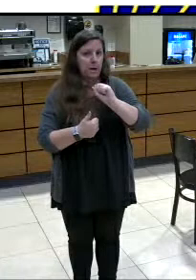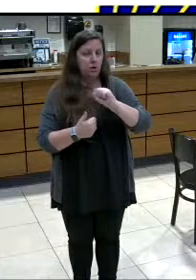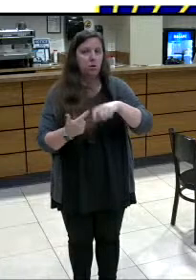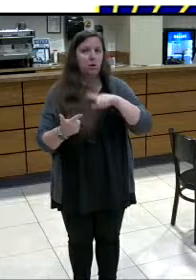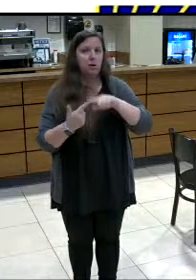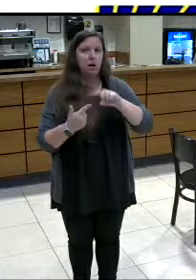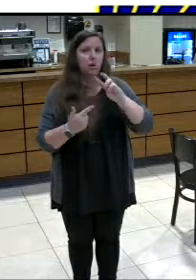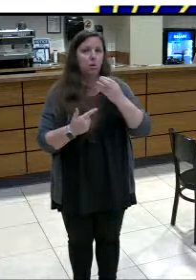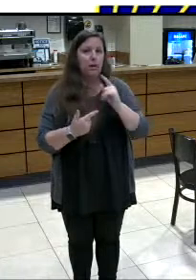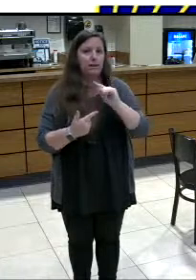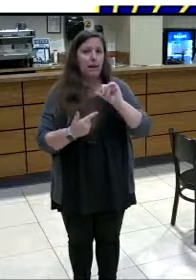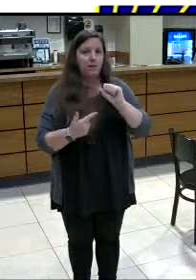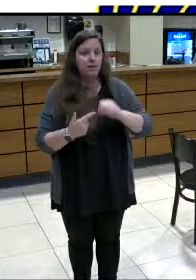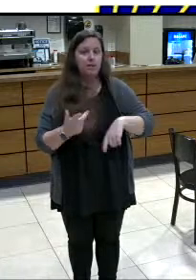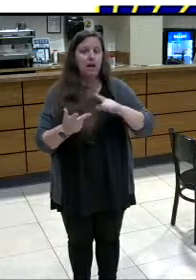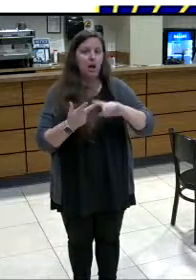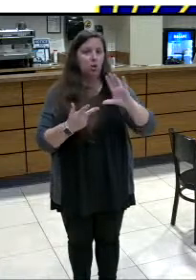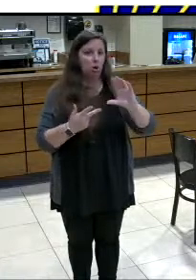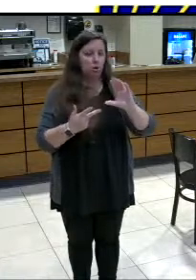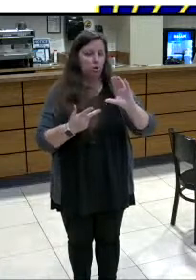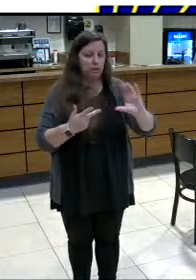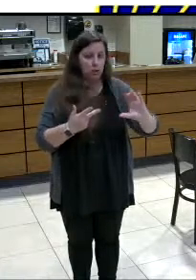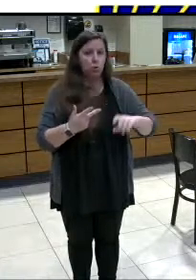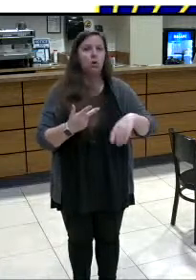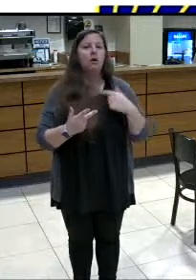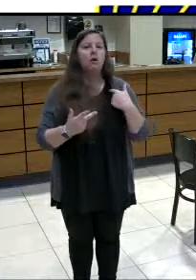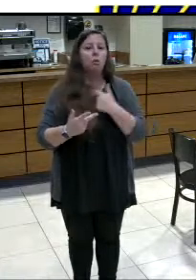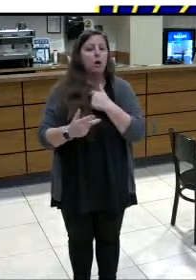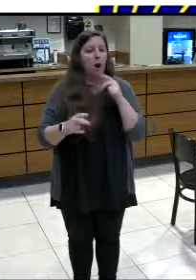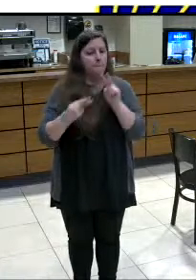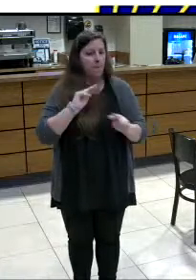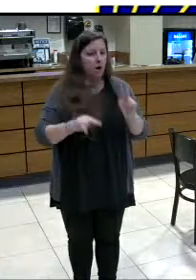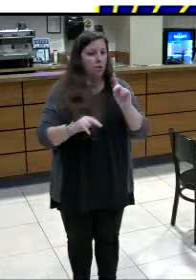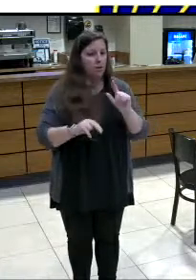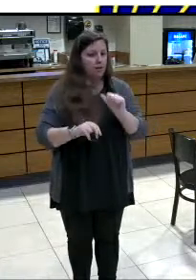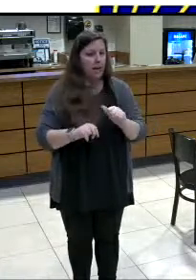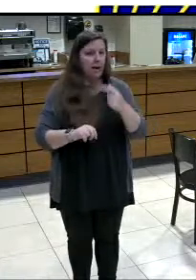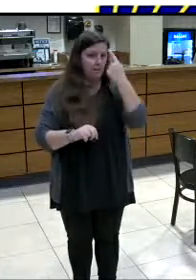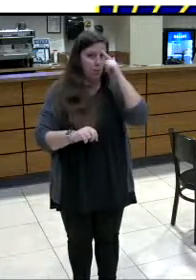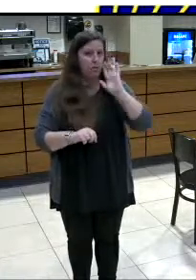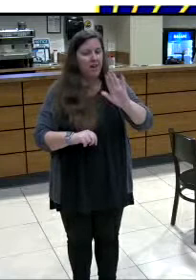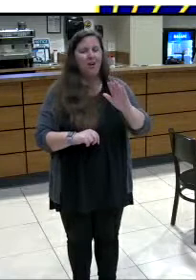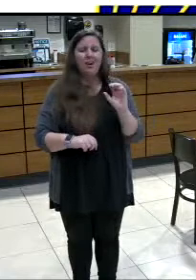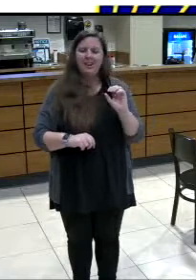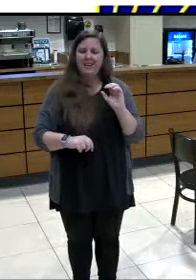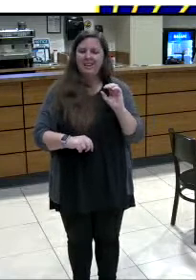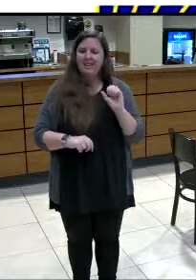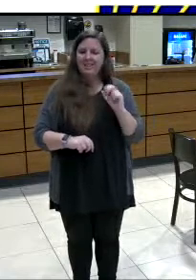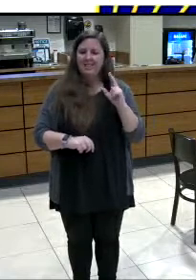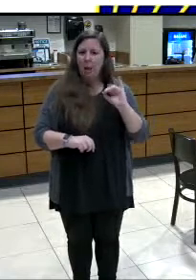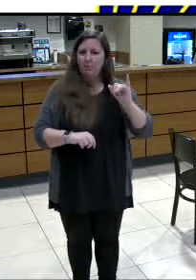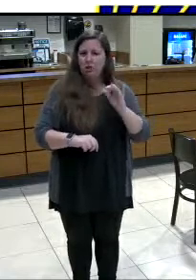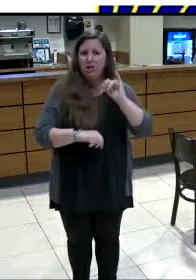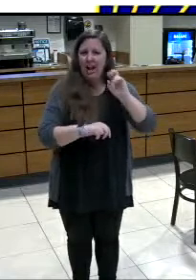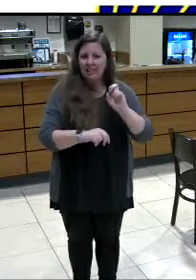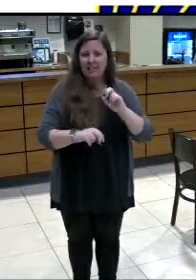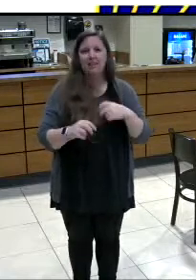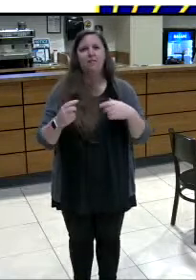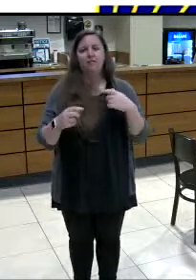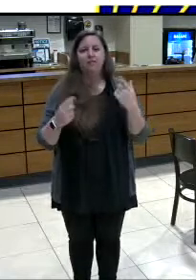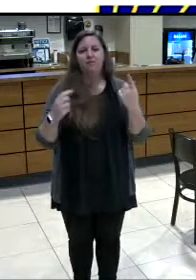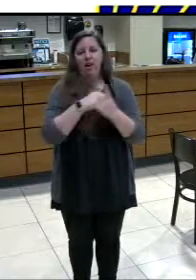are monitoring the data, and that data will be for their subjective offenses. So for CMS, which is Clark Middle, they have